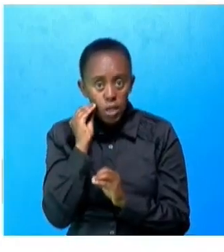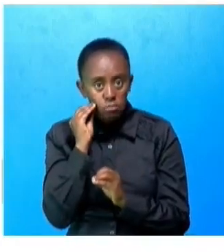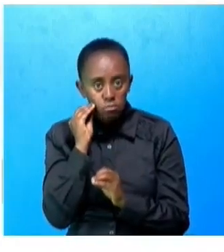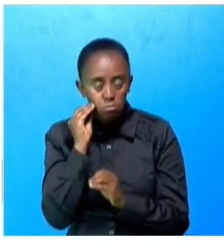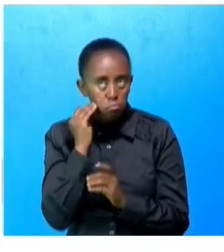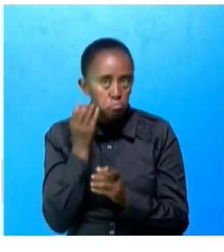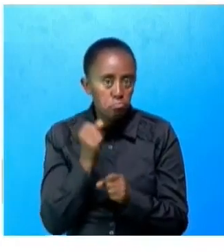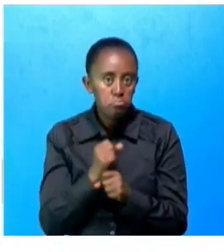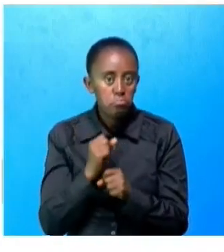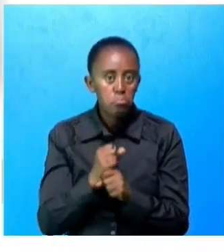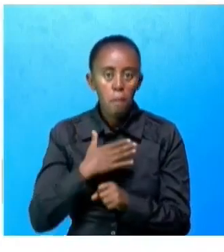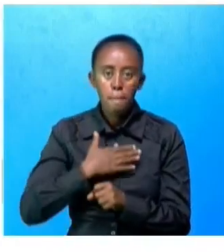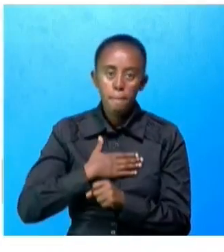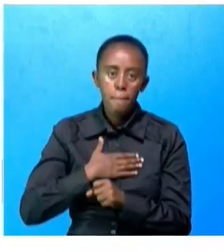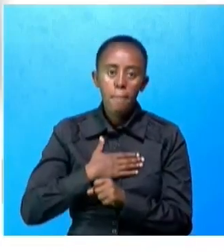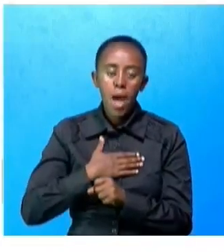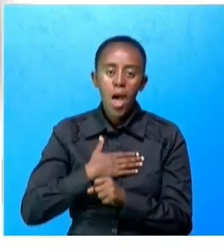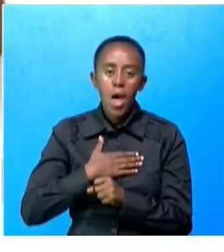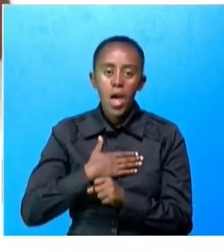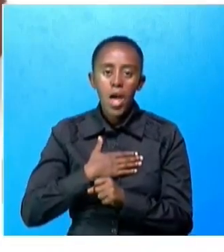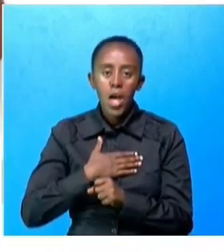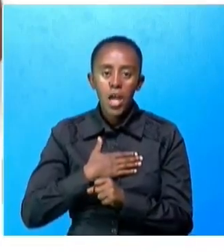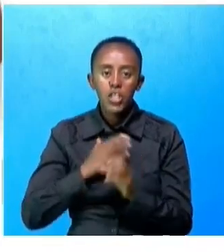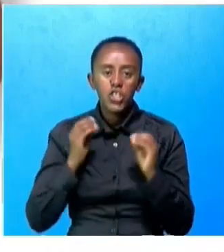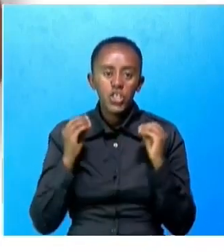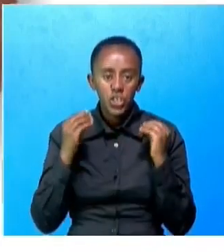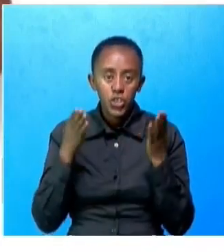my teacher